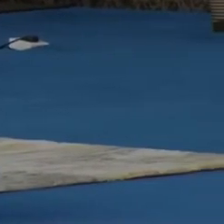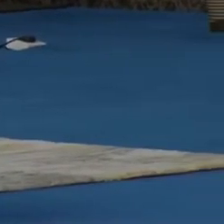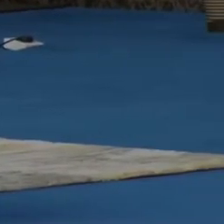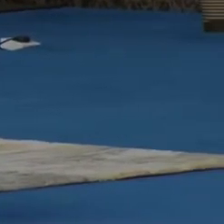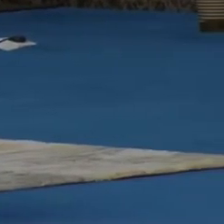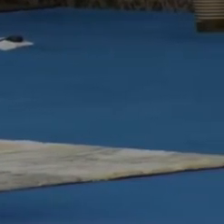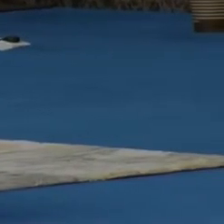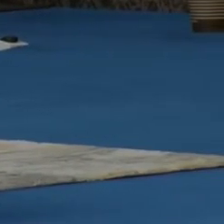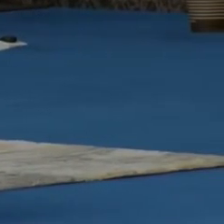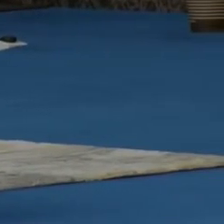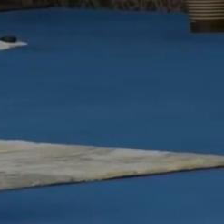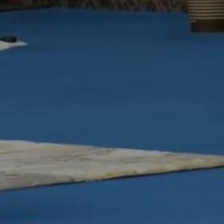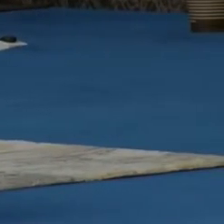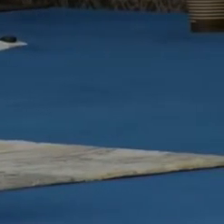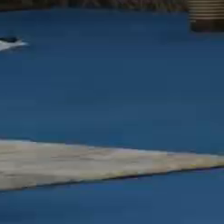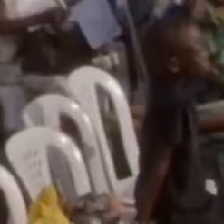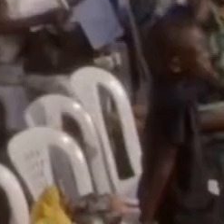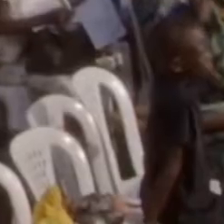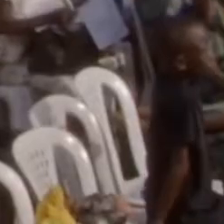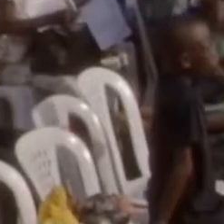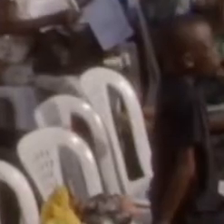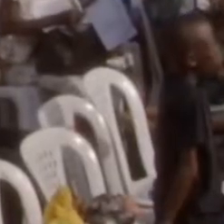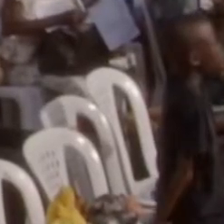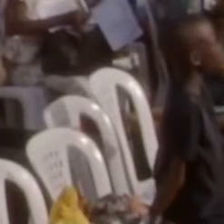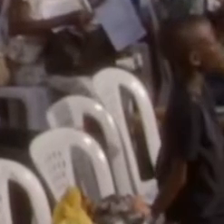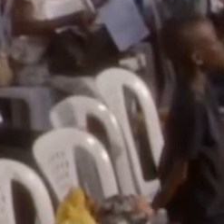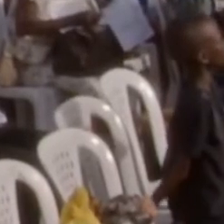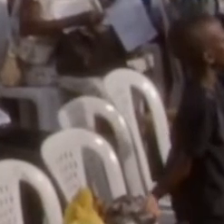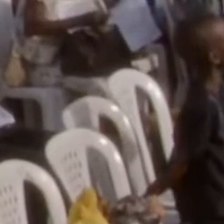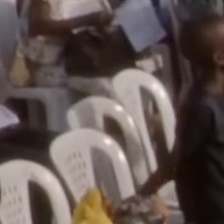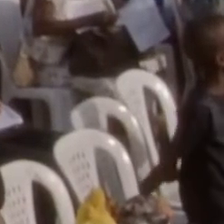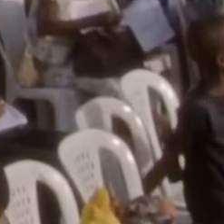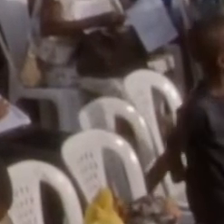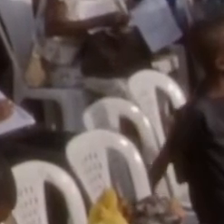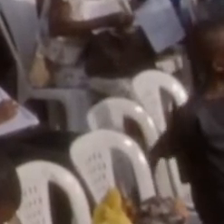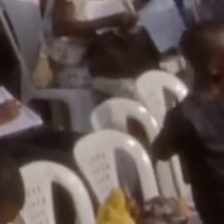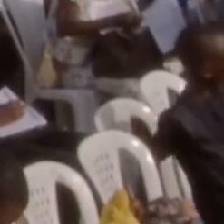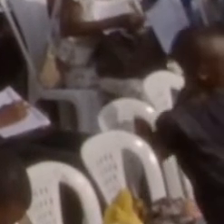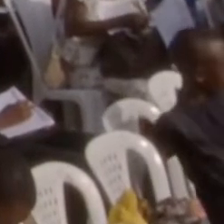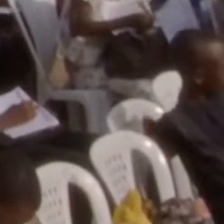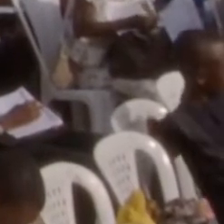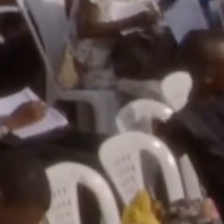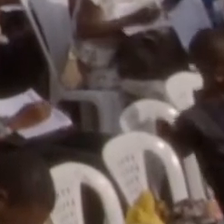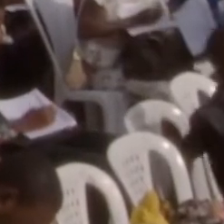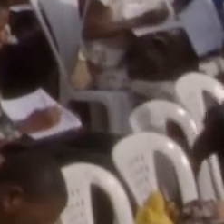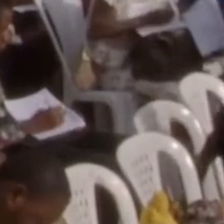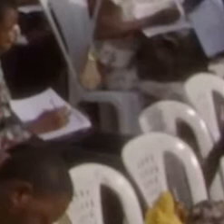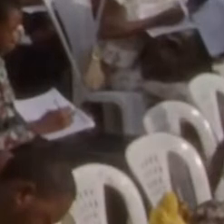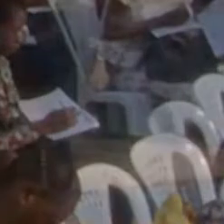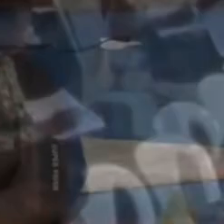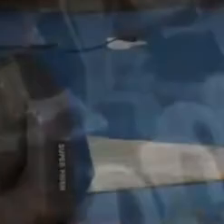No compromise in our lives anymore. All that bending,